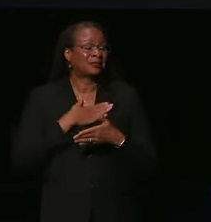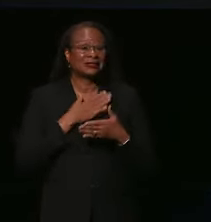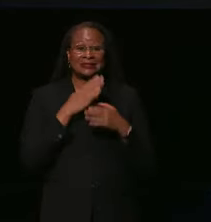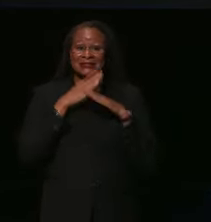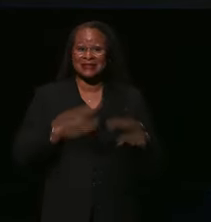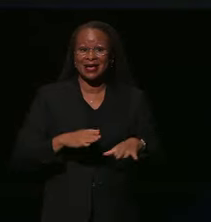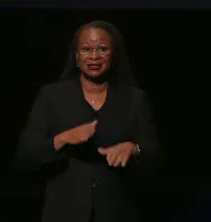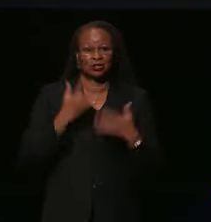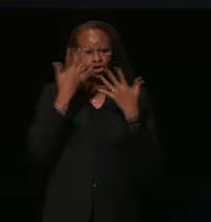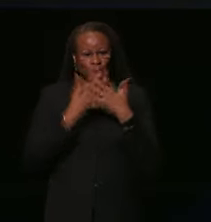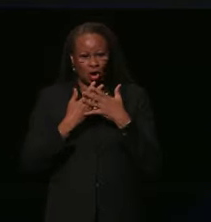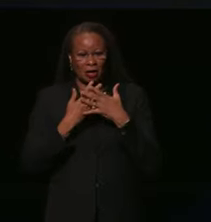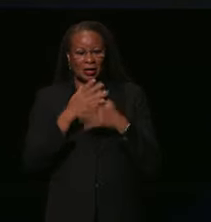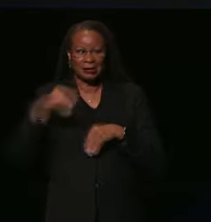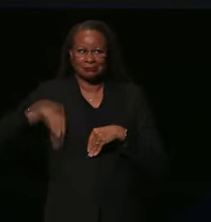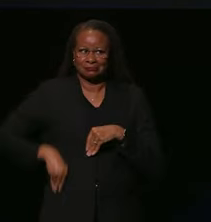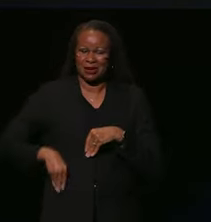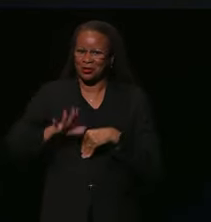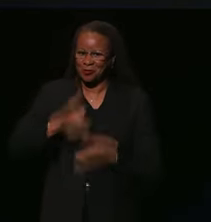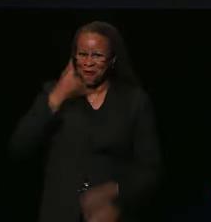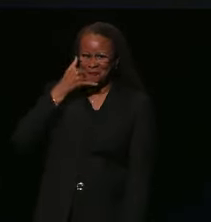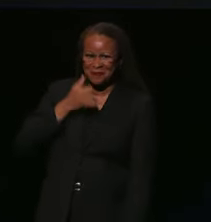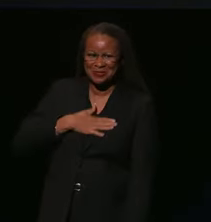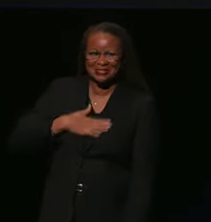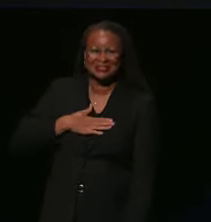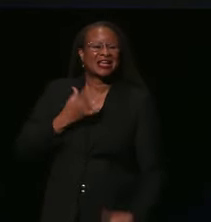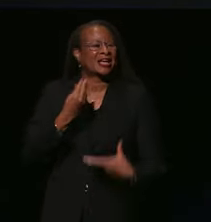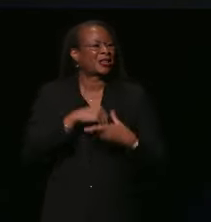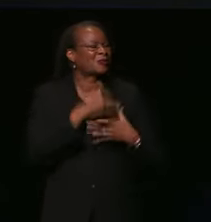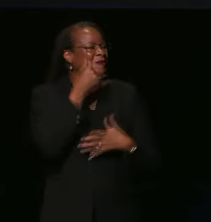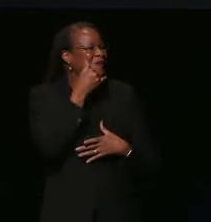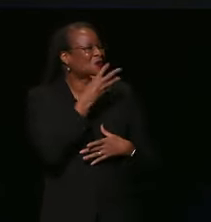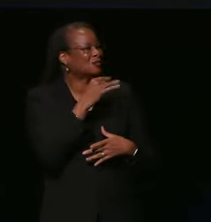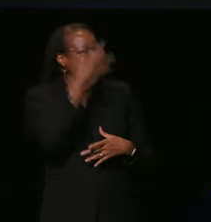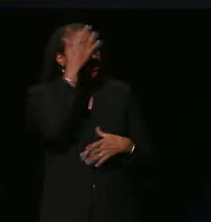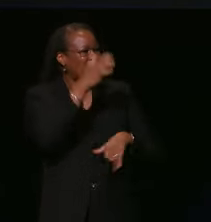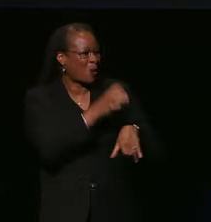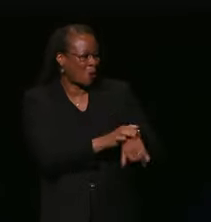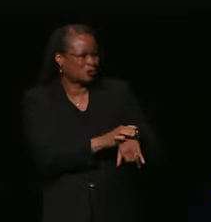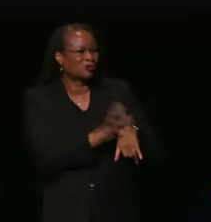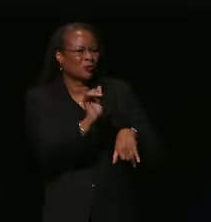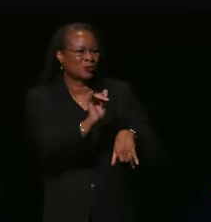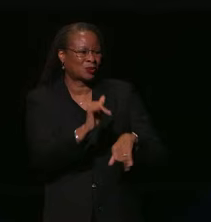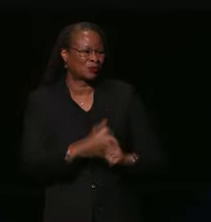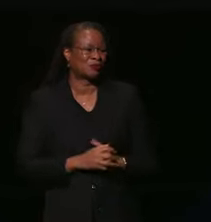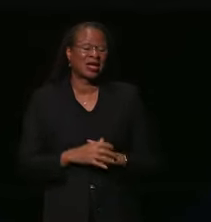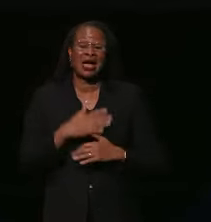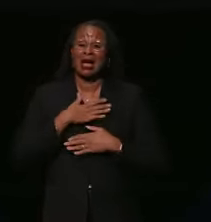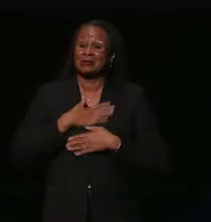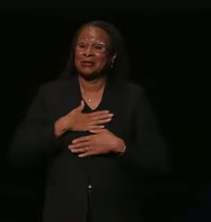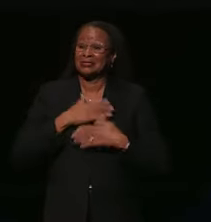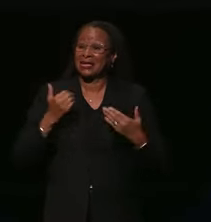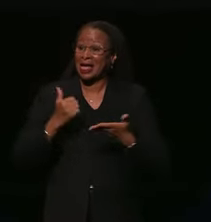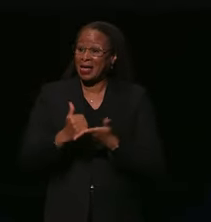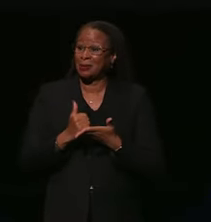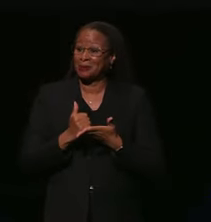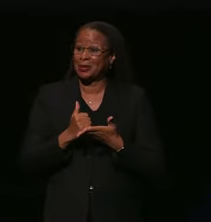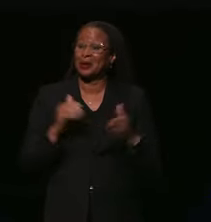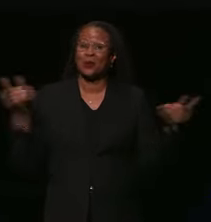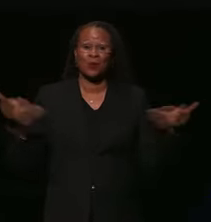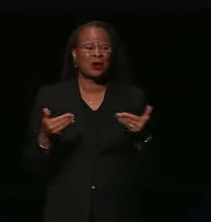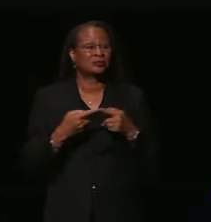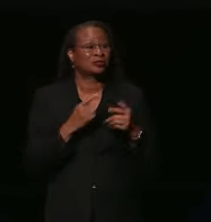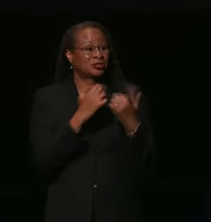silence, darken, and stow your mobile devices, including phones and smartwatches. Now please help me welcome to the